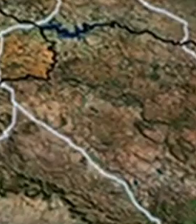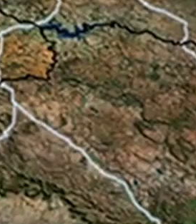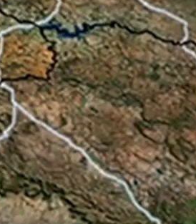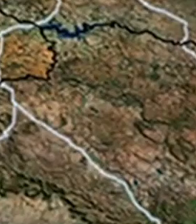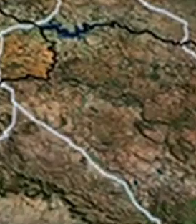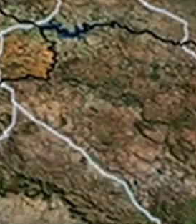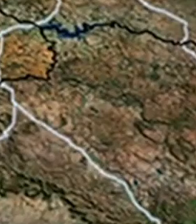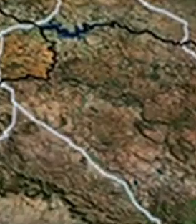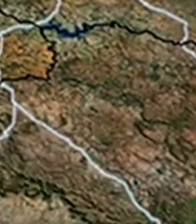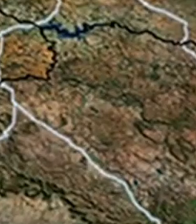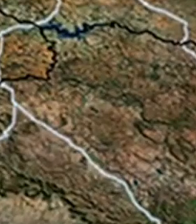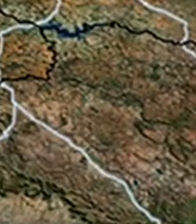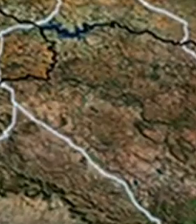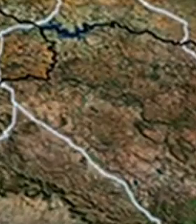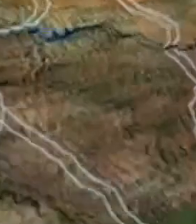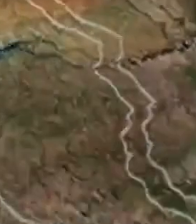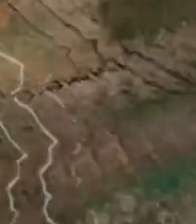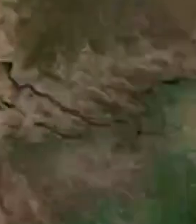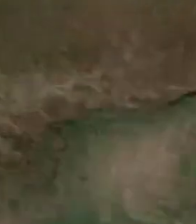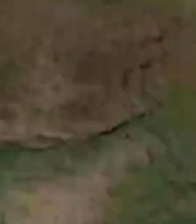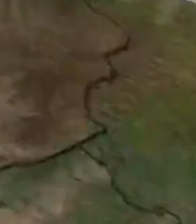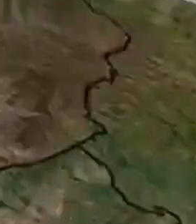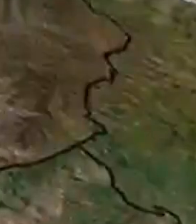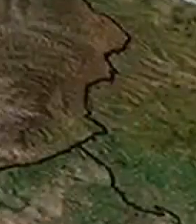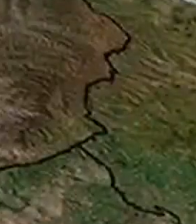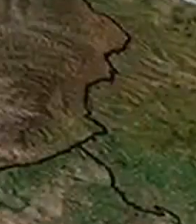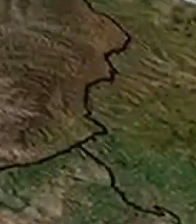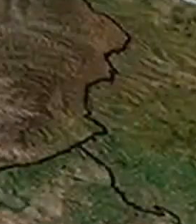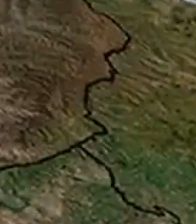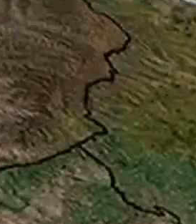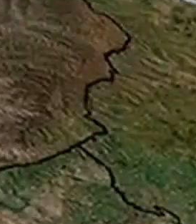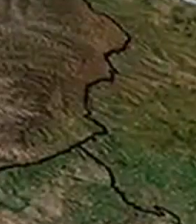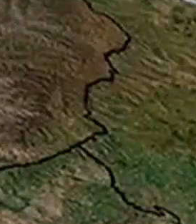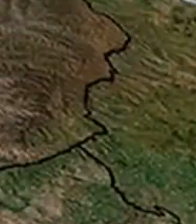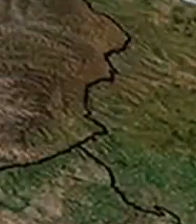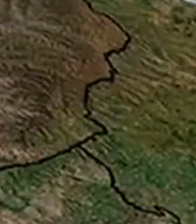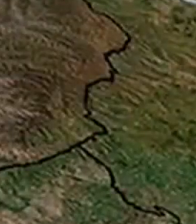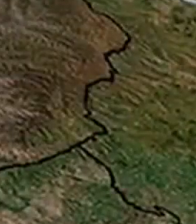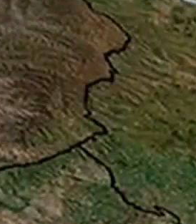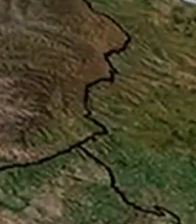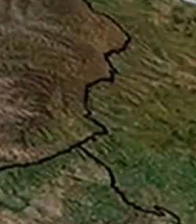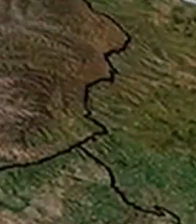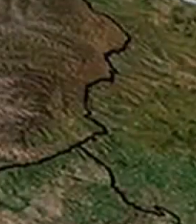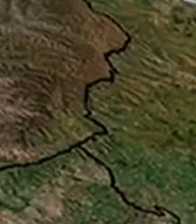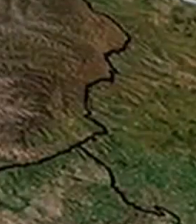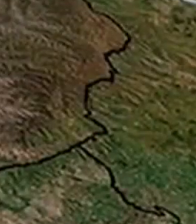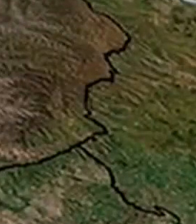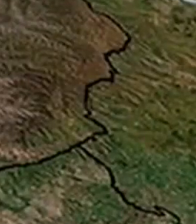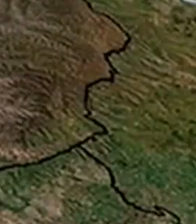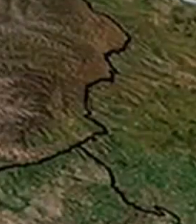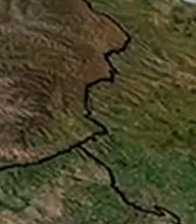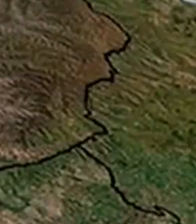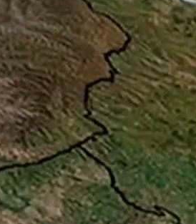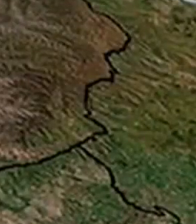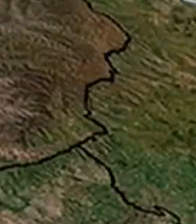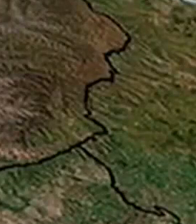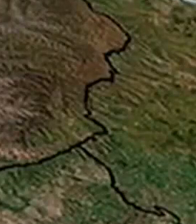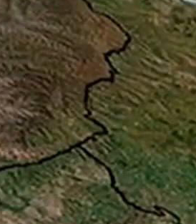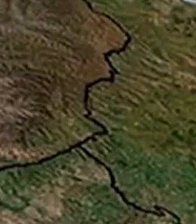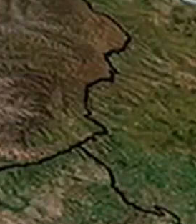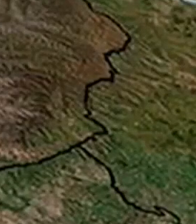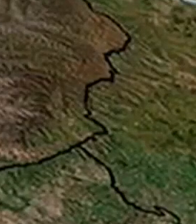32 go tsena bjale ka dikarolong tše ka bo Kimberley le gona le laetša le tla fiša ga botsena fela ka dikarolong tšeo Freistata ga botsena fela ka dikarolong tše le a fiša ka bo